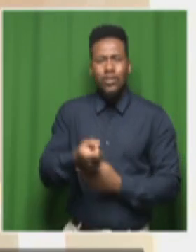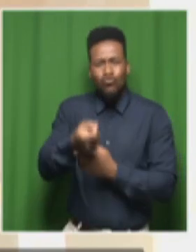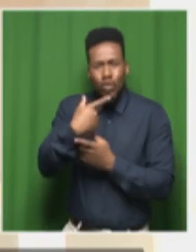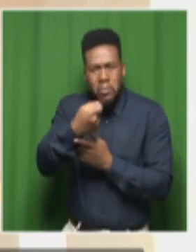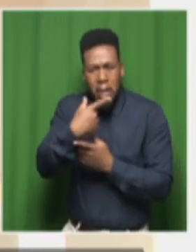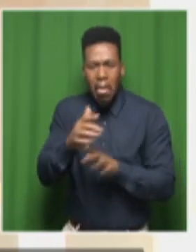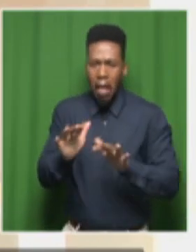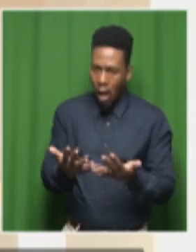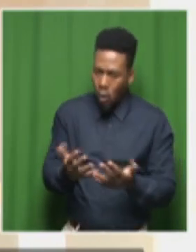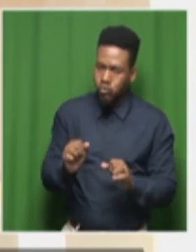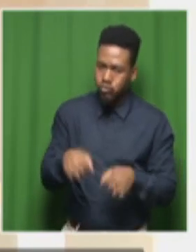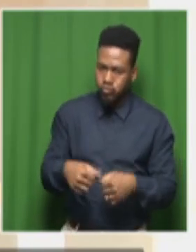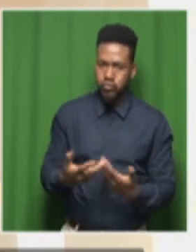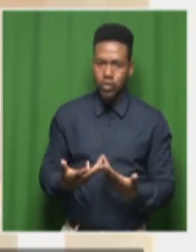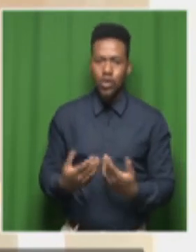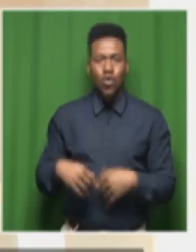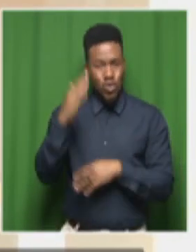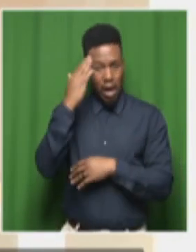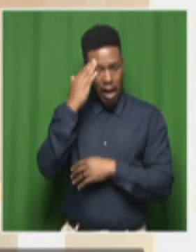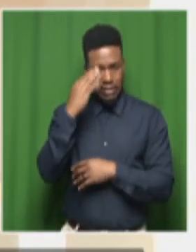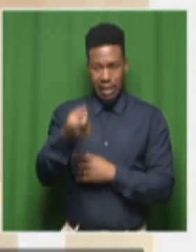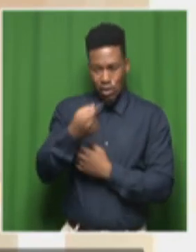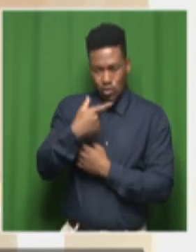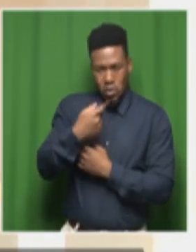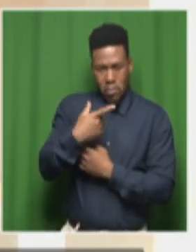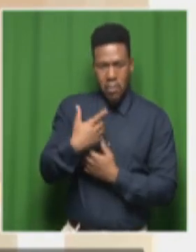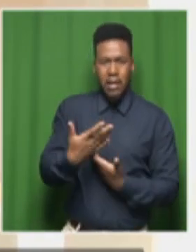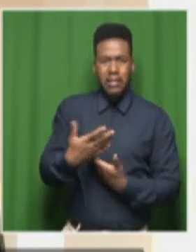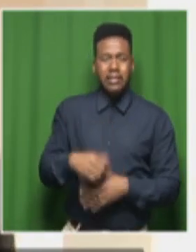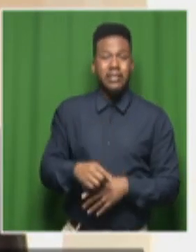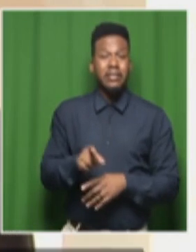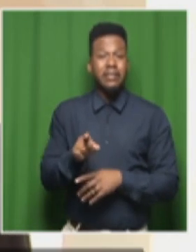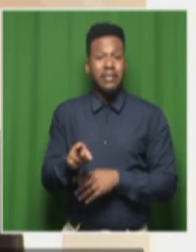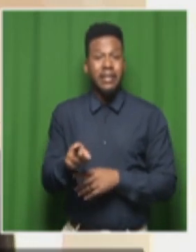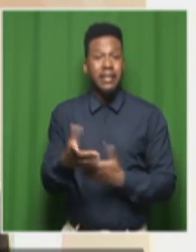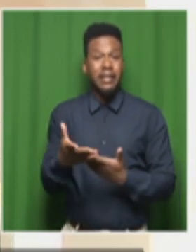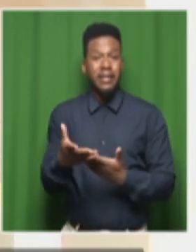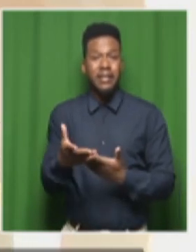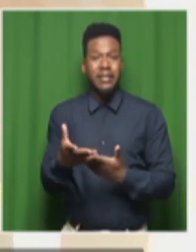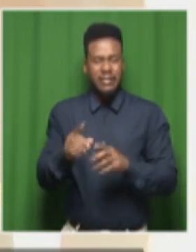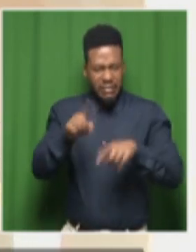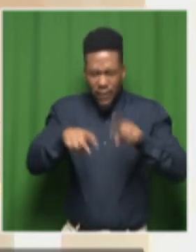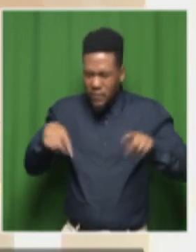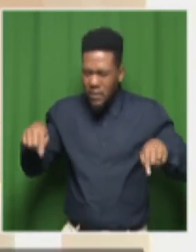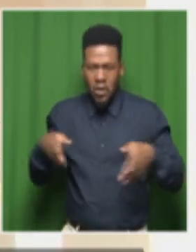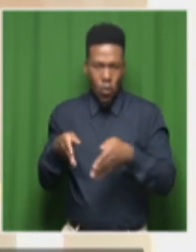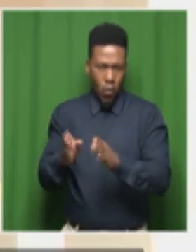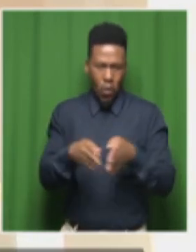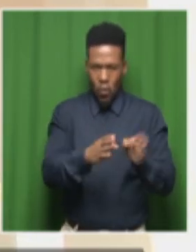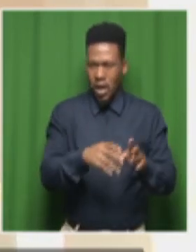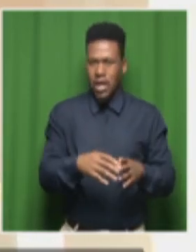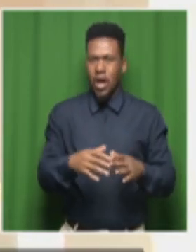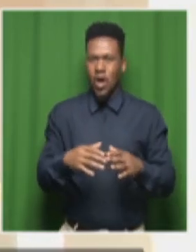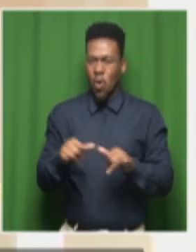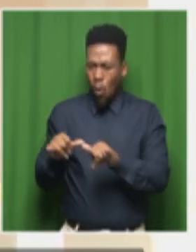fore. As we know, leukemia, lymphoma, nephroblastoma, as well as soft tissue sarcomas, these are just some of the more common types of